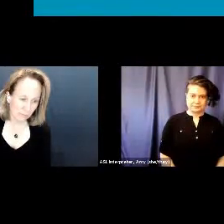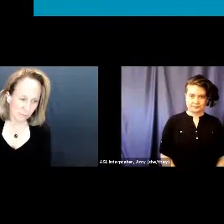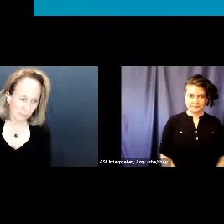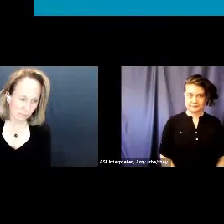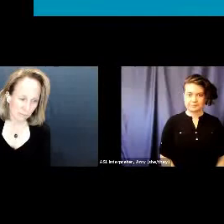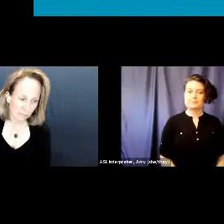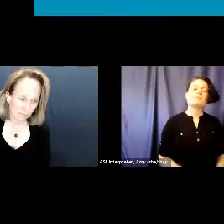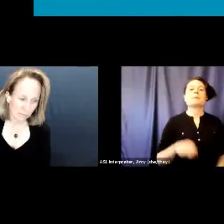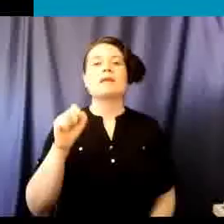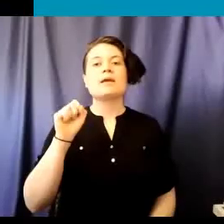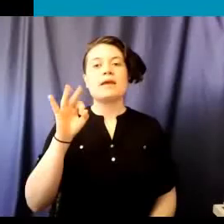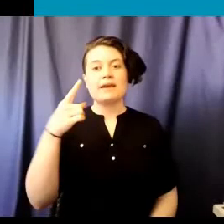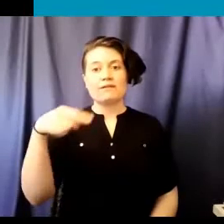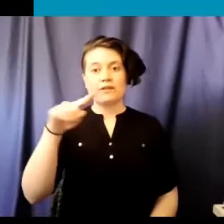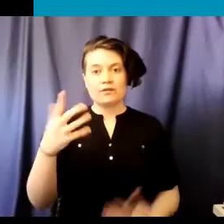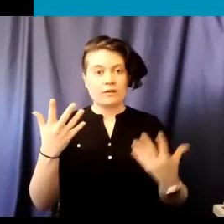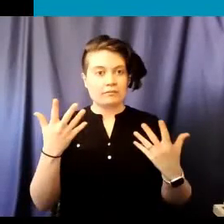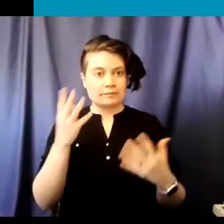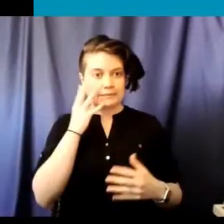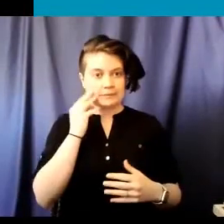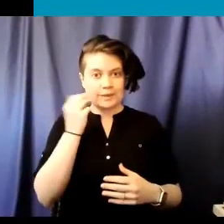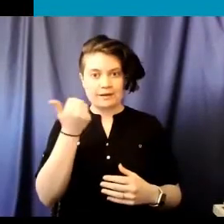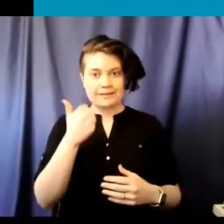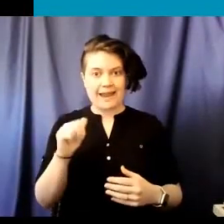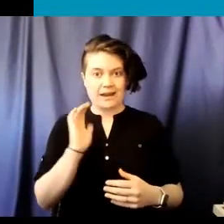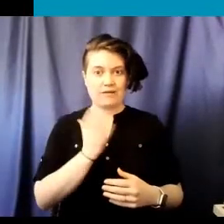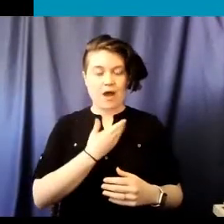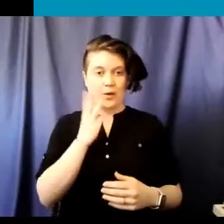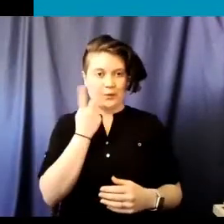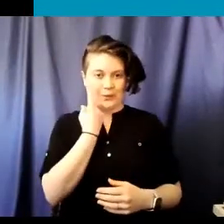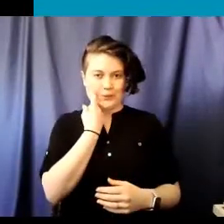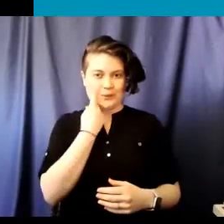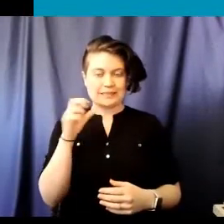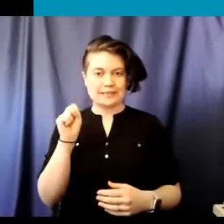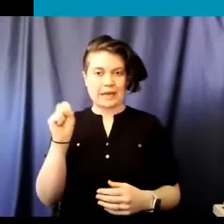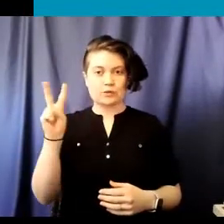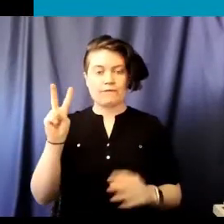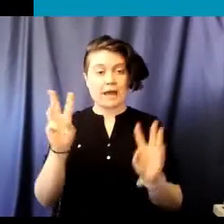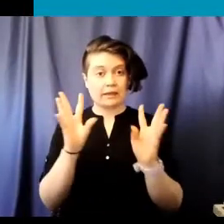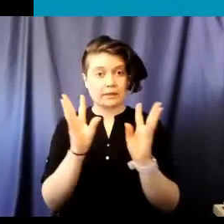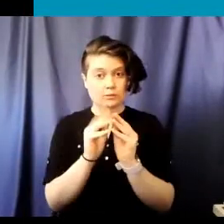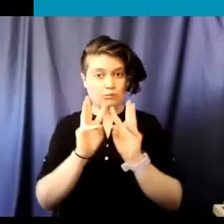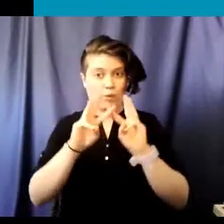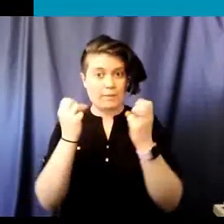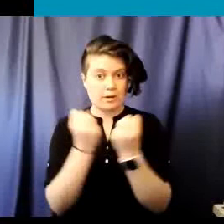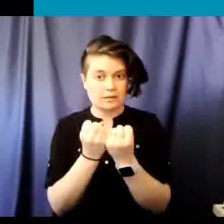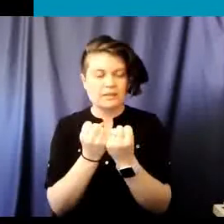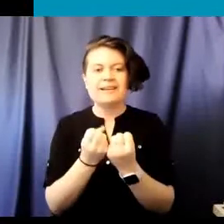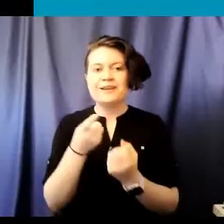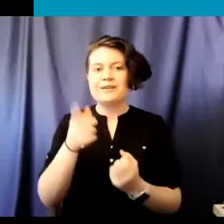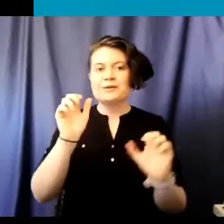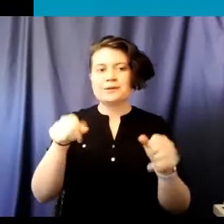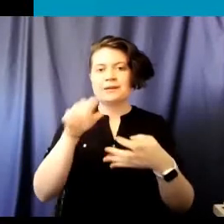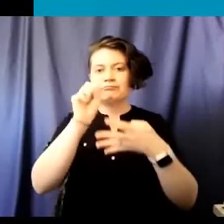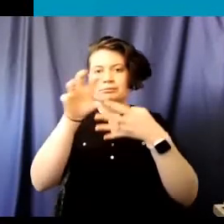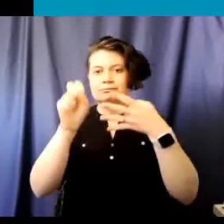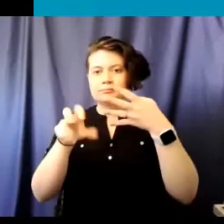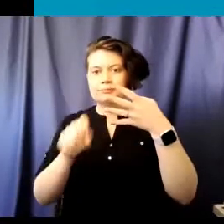So if you've been to any of the sexual violence webinars recently, you can probably recite this exact slide from